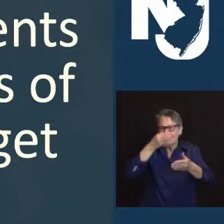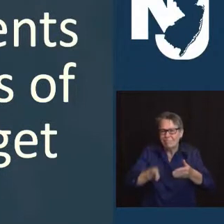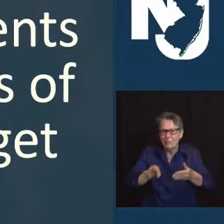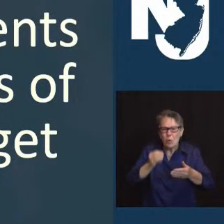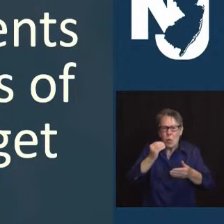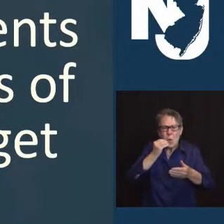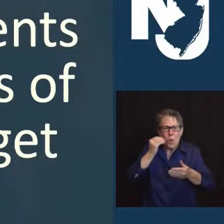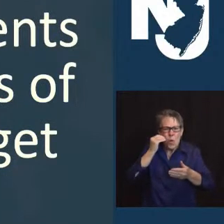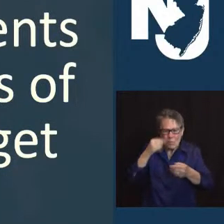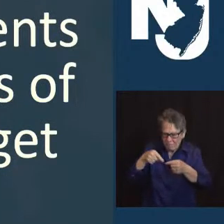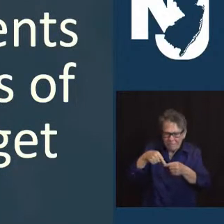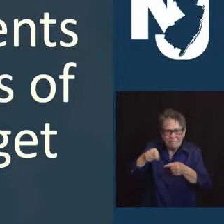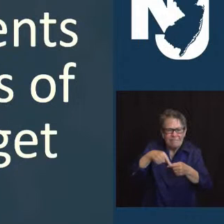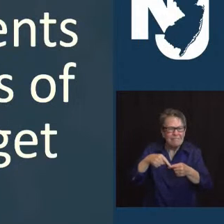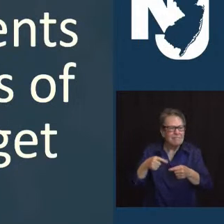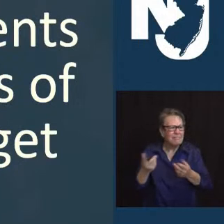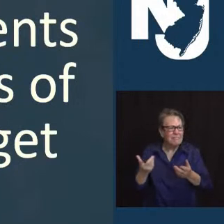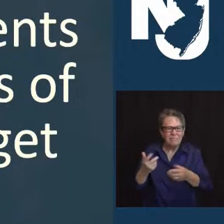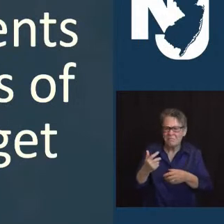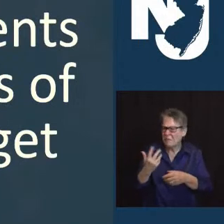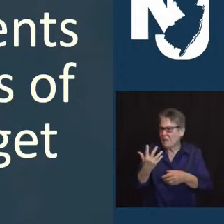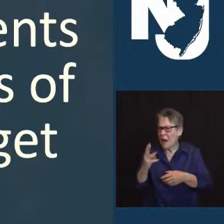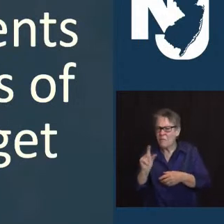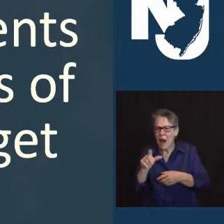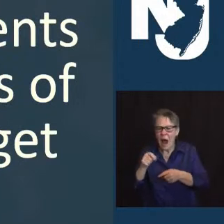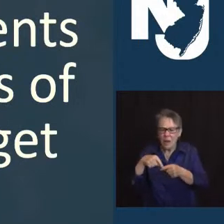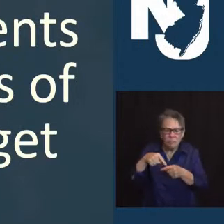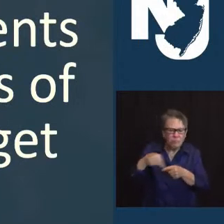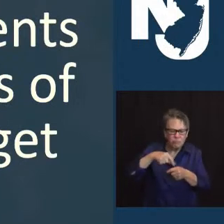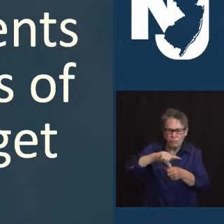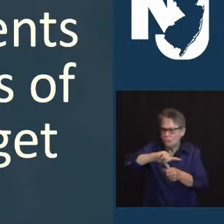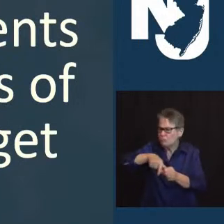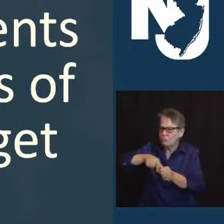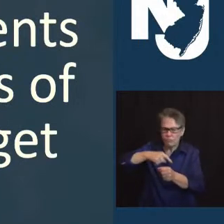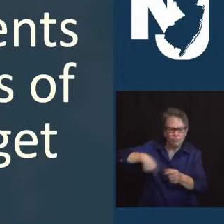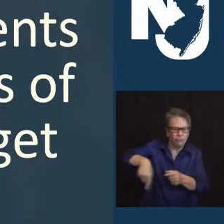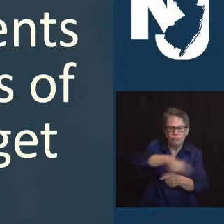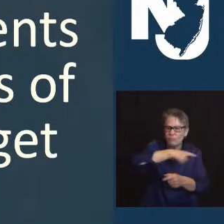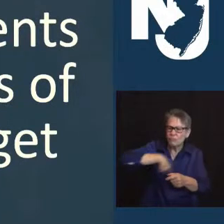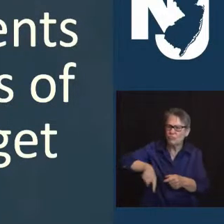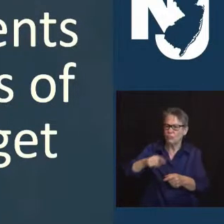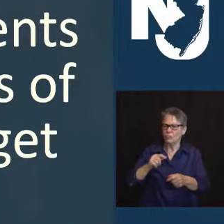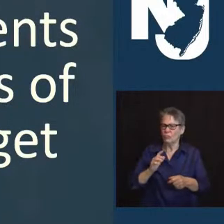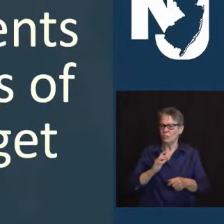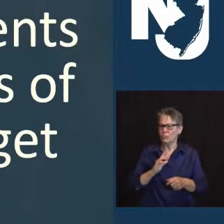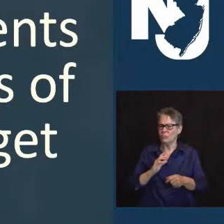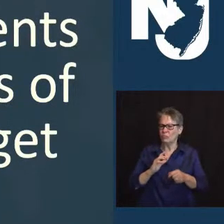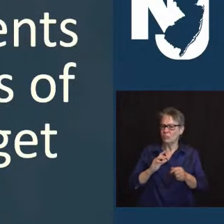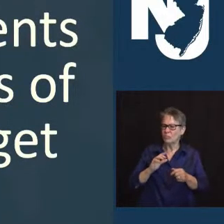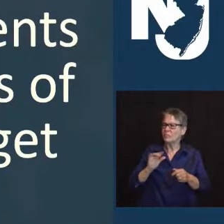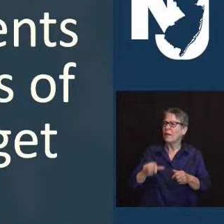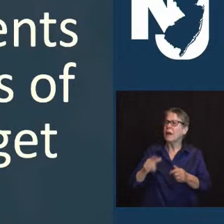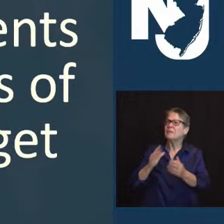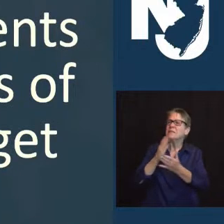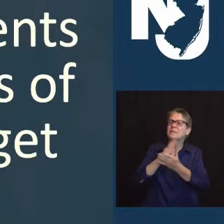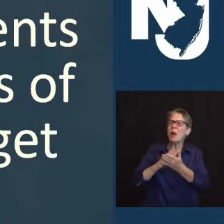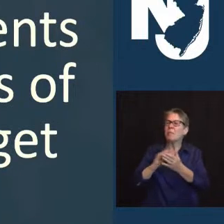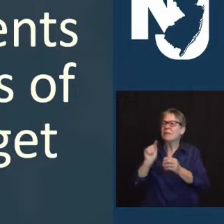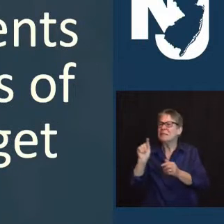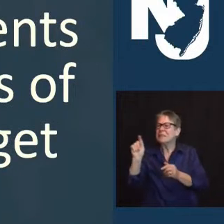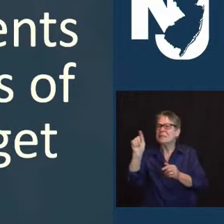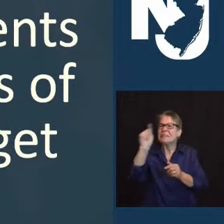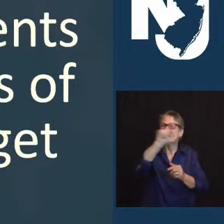think, by someone who asked me about rural residents, which I thought was a very fair question, because you get some parts of the state in